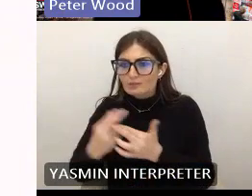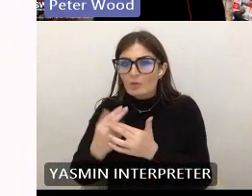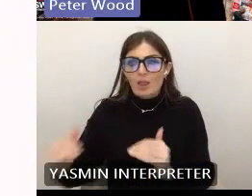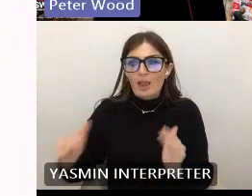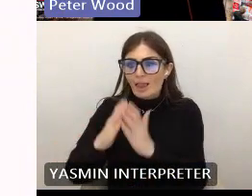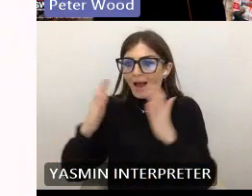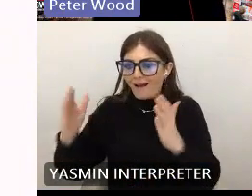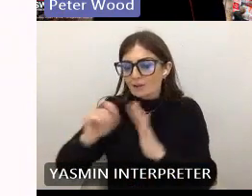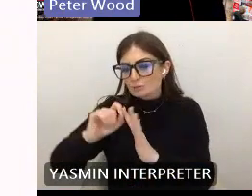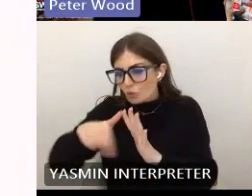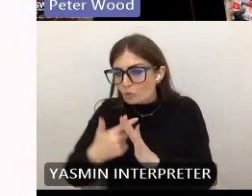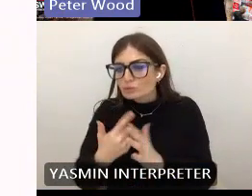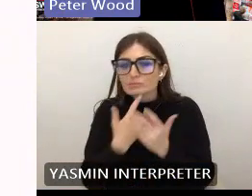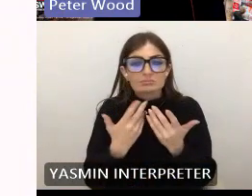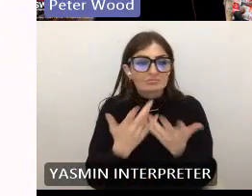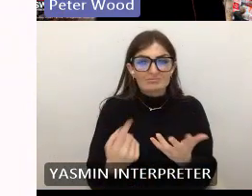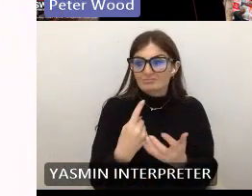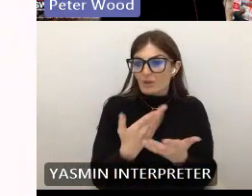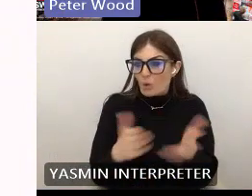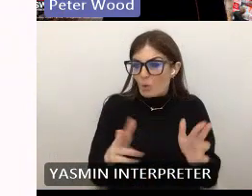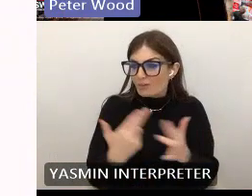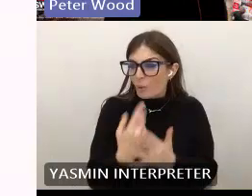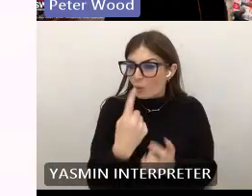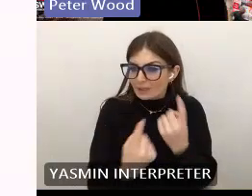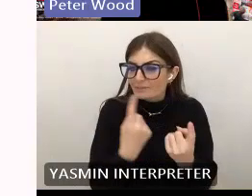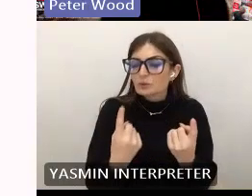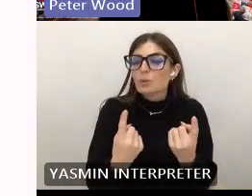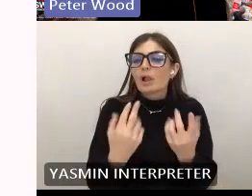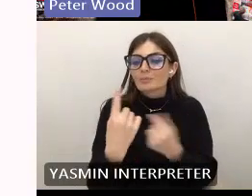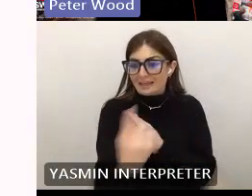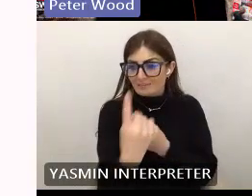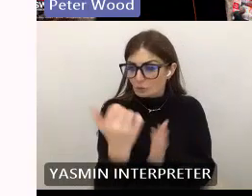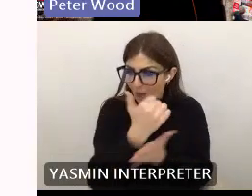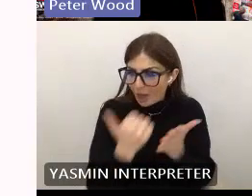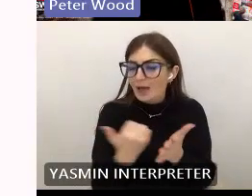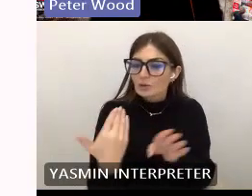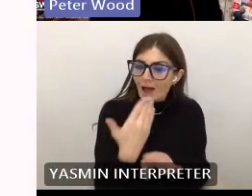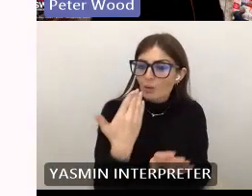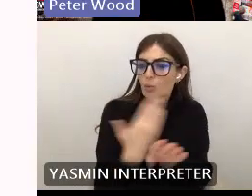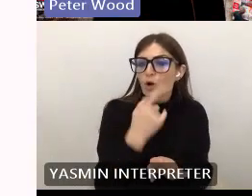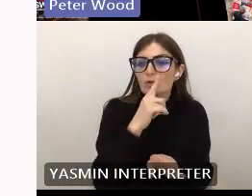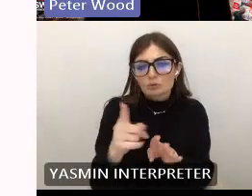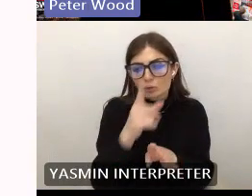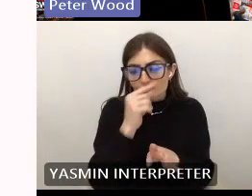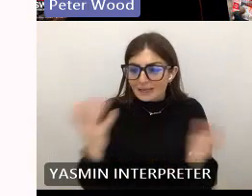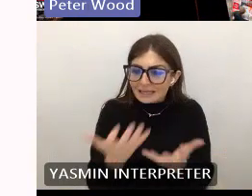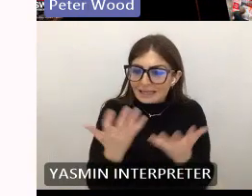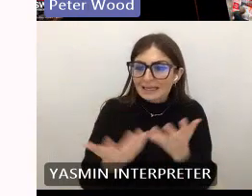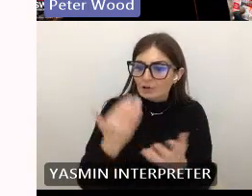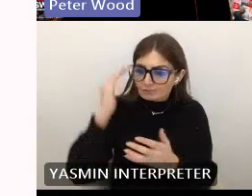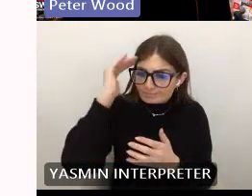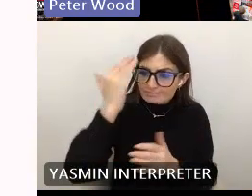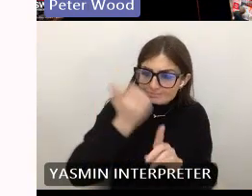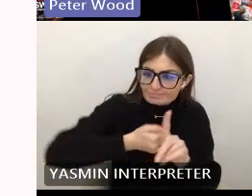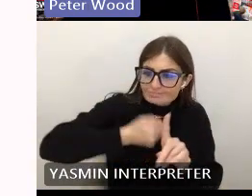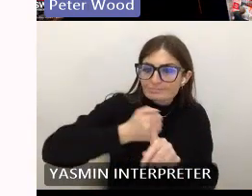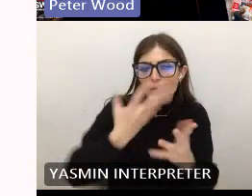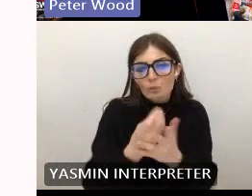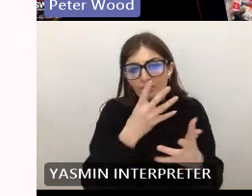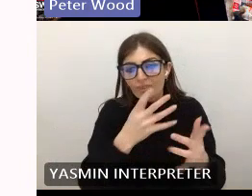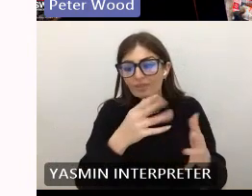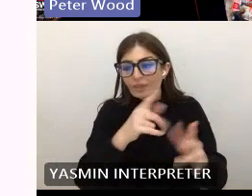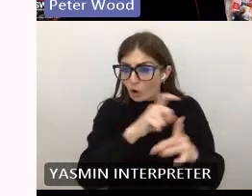round is open only to individual artists and arts and cultural workers who are encouraged to drive and develop partnerships with arts and cultural organisations